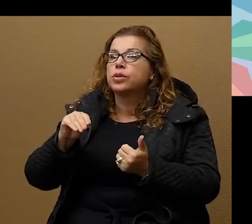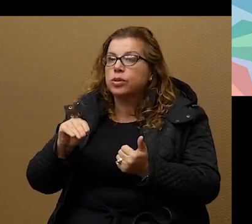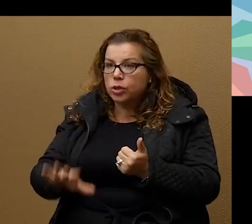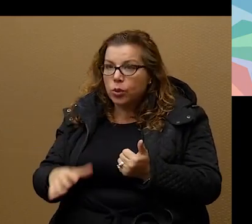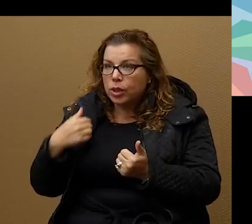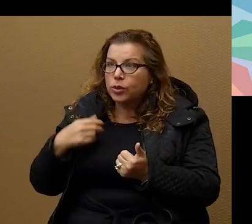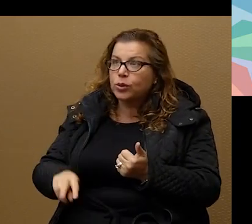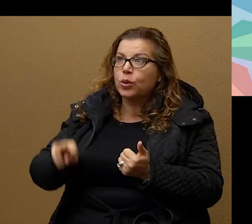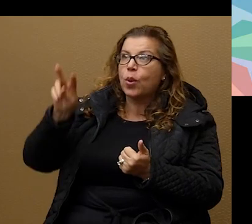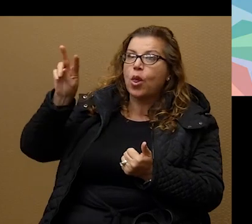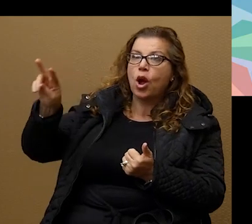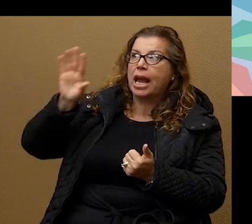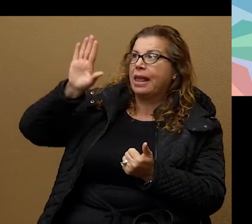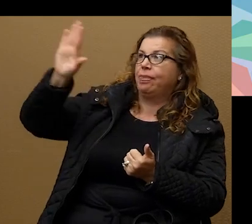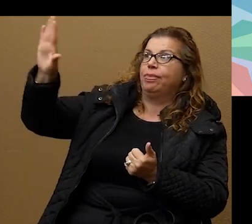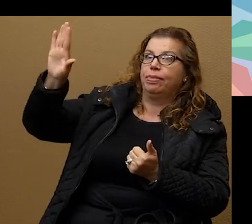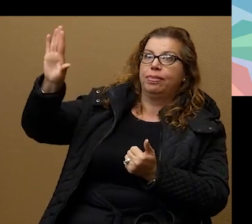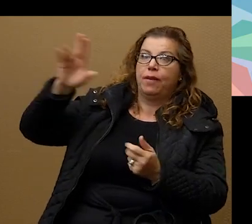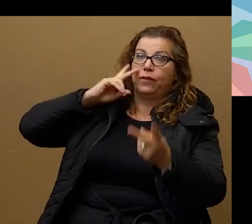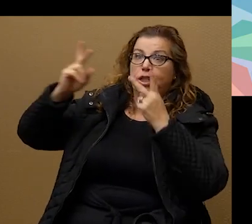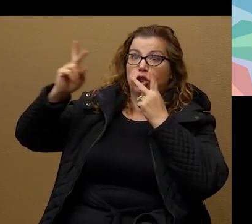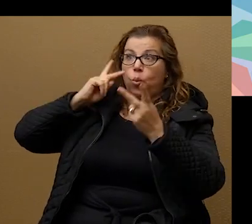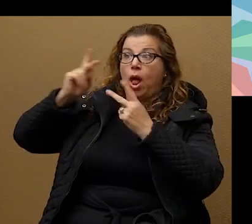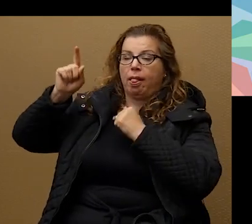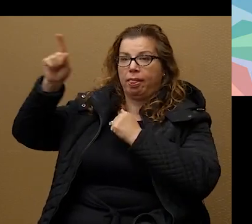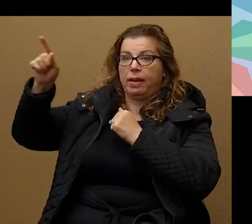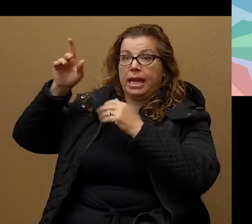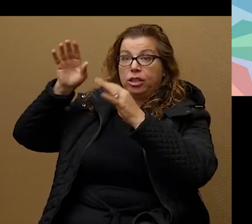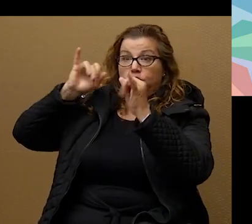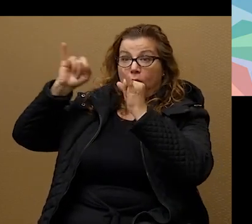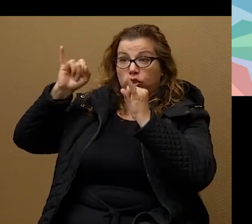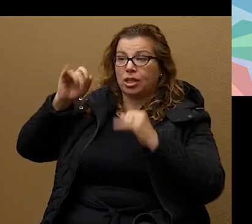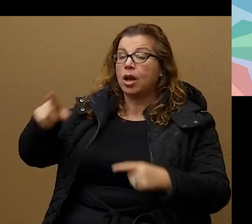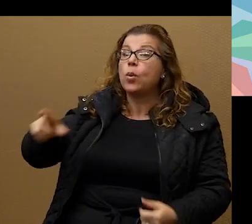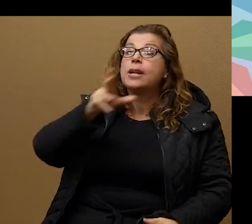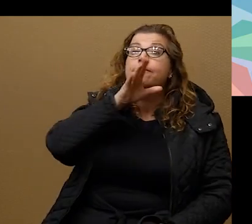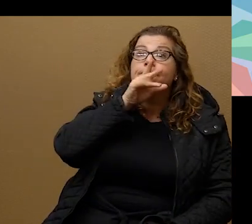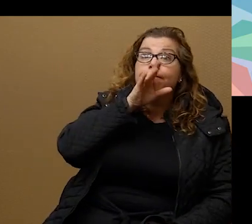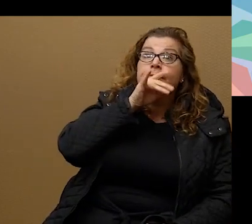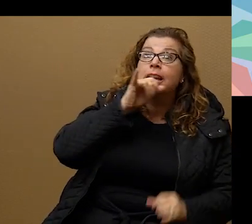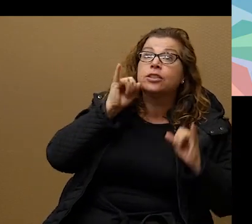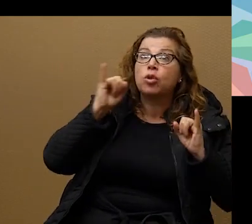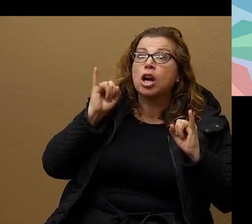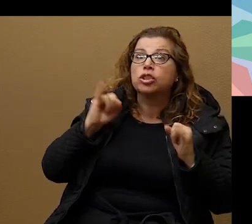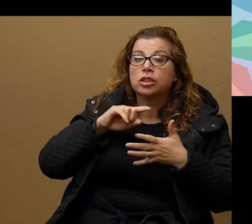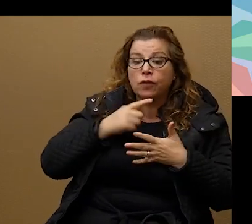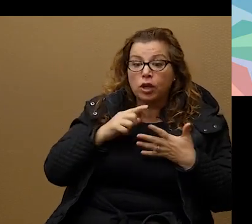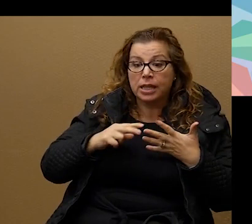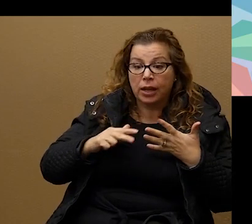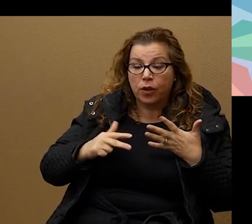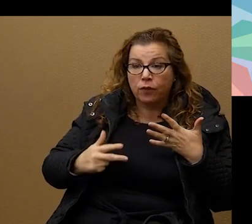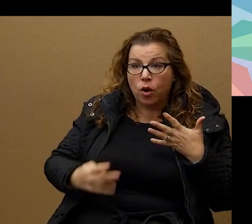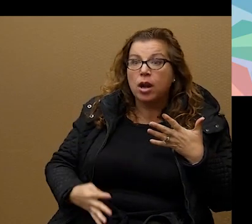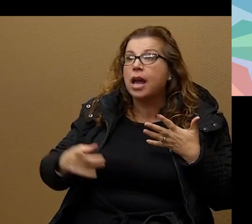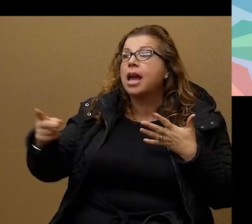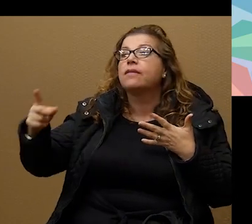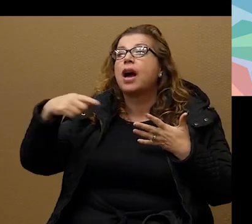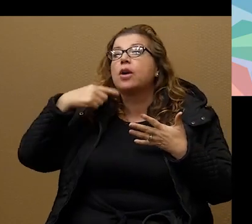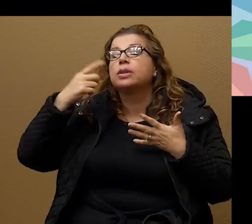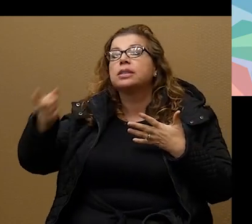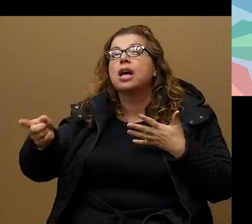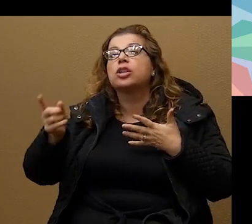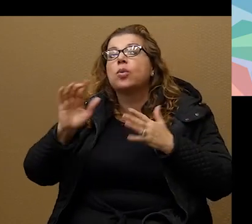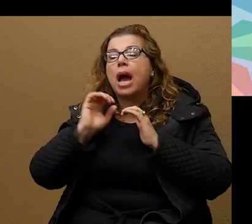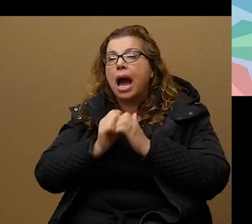the instructions. So when we give a verbal instruction, and it's 5 different steps, if I was going to tell you how to make an IKEA